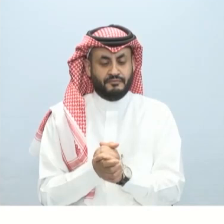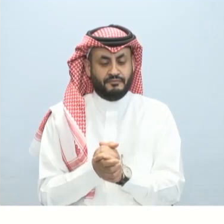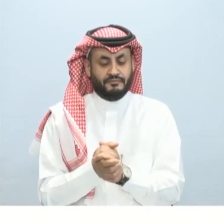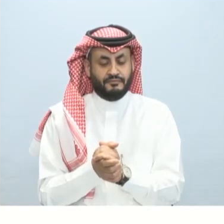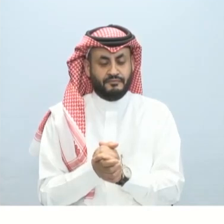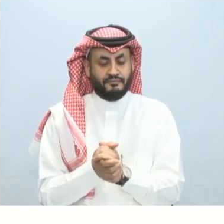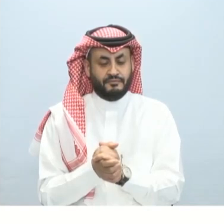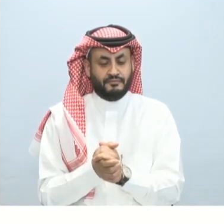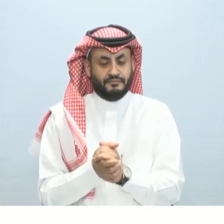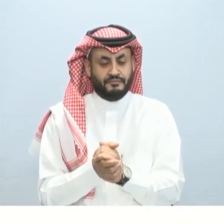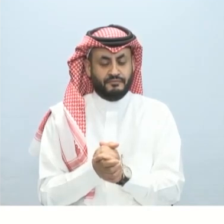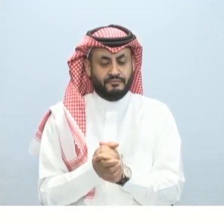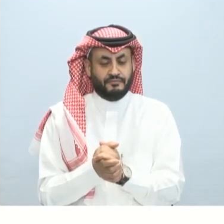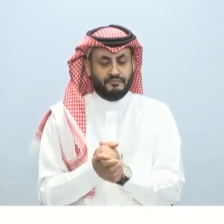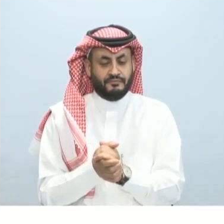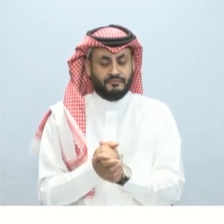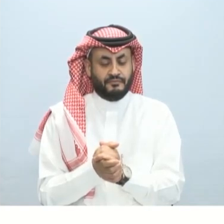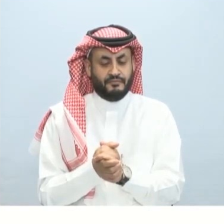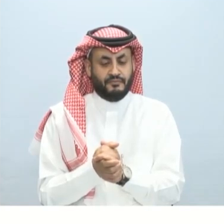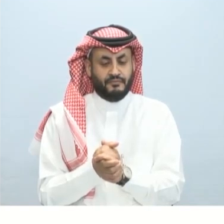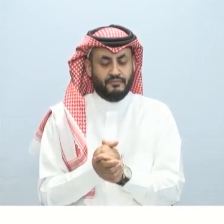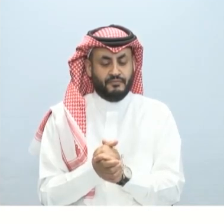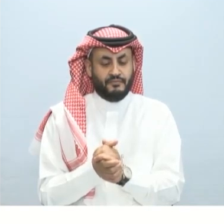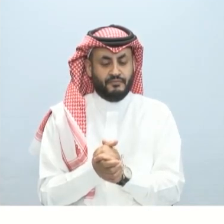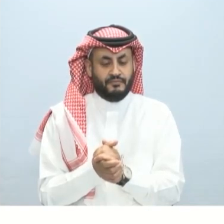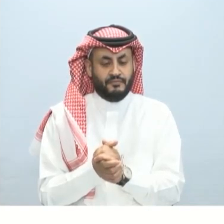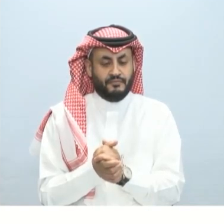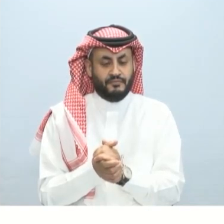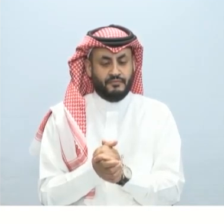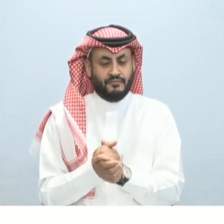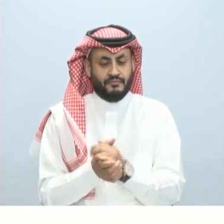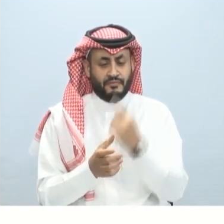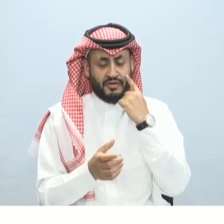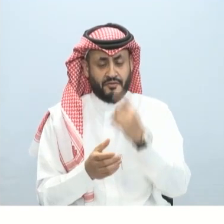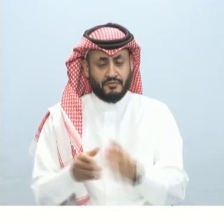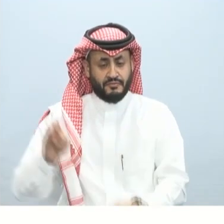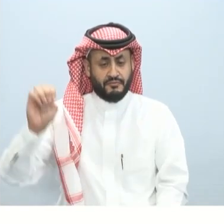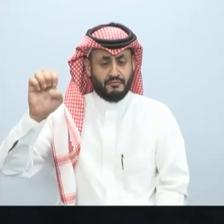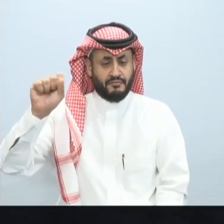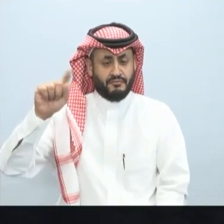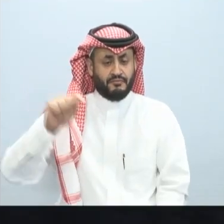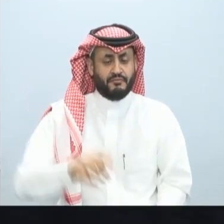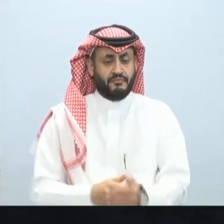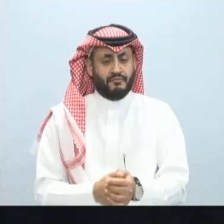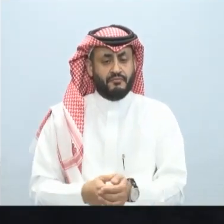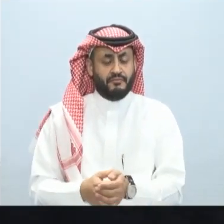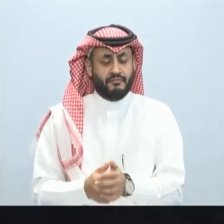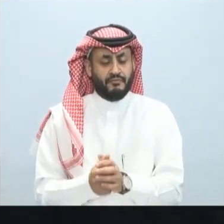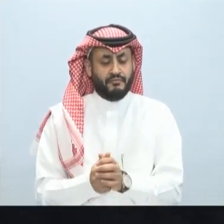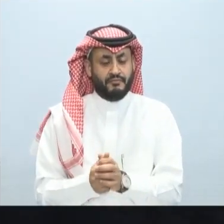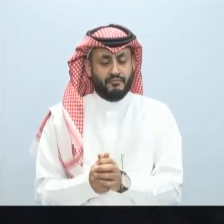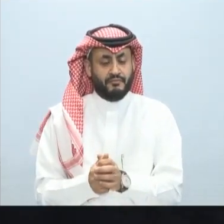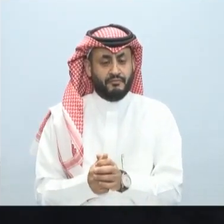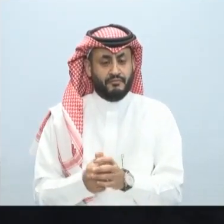Now we completed 2 degrees here. Now, since we have here the word best, let's just remind ourselves